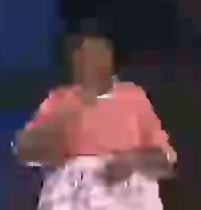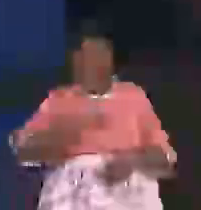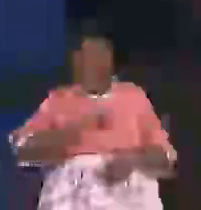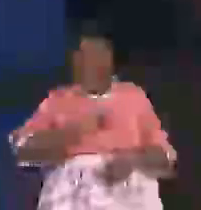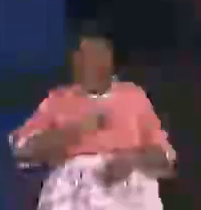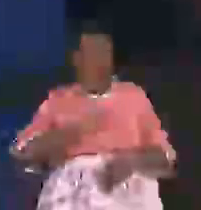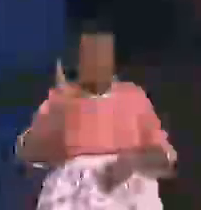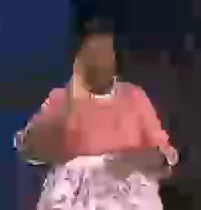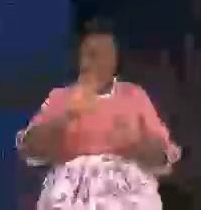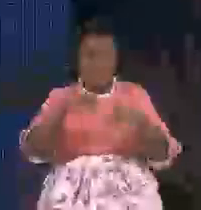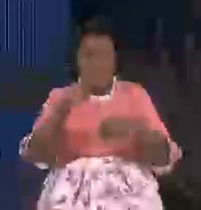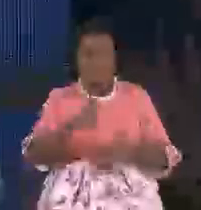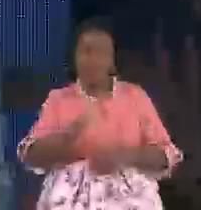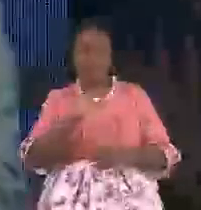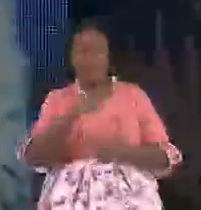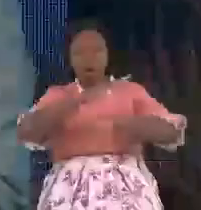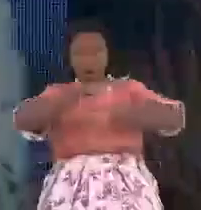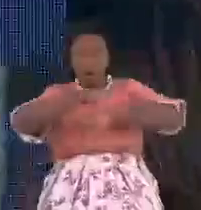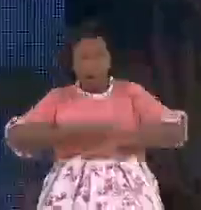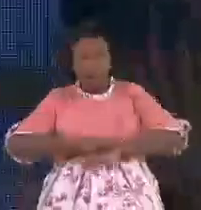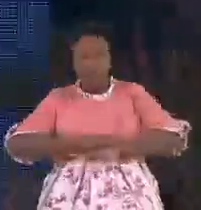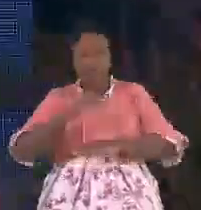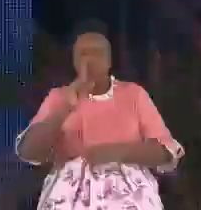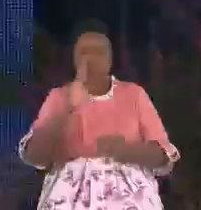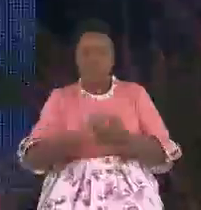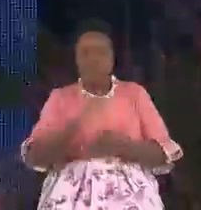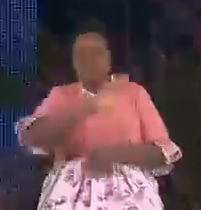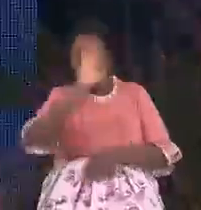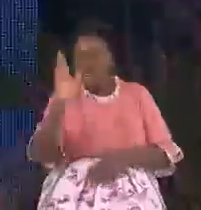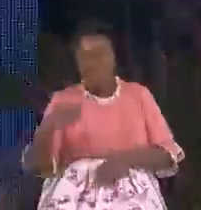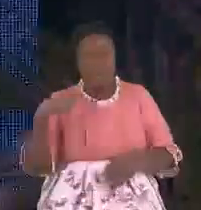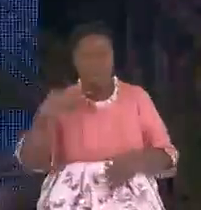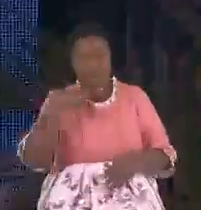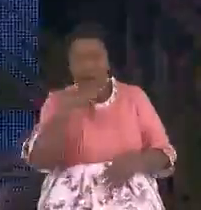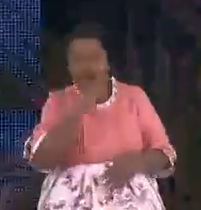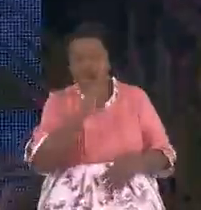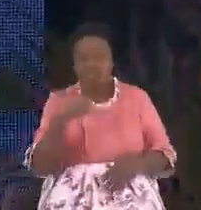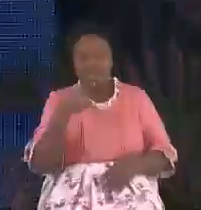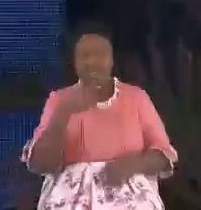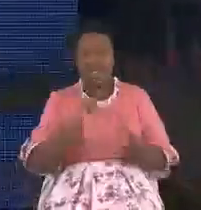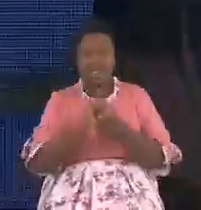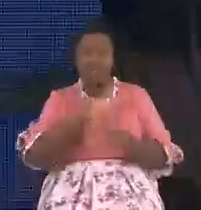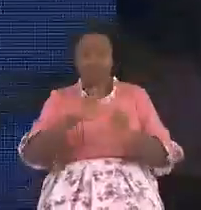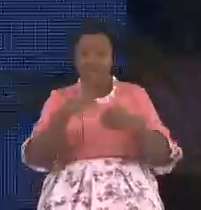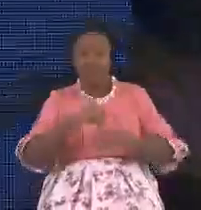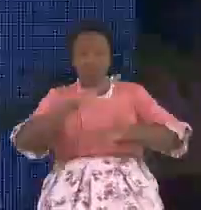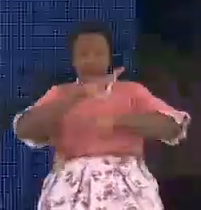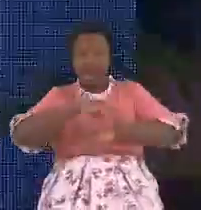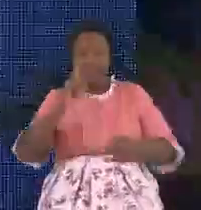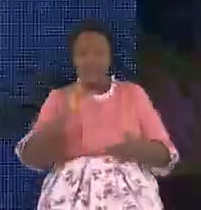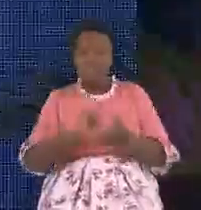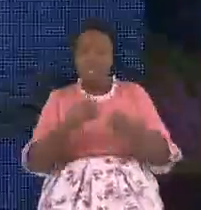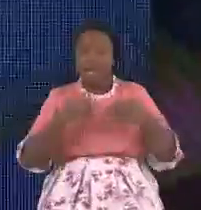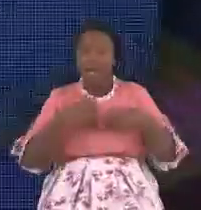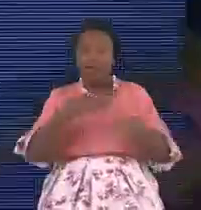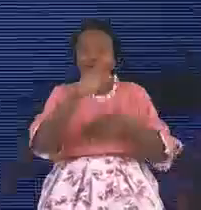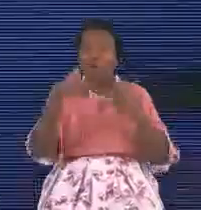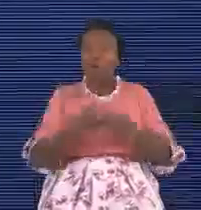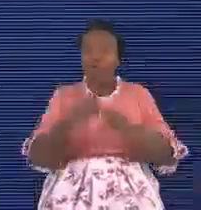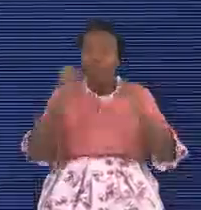one that never lies said i'll give you rest the one that has all power to